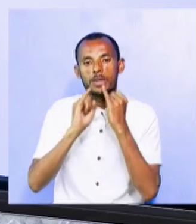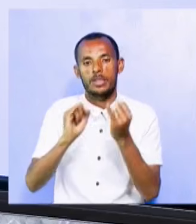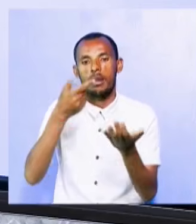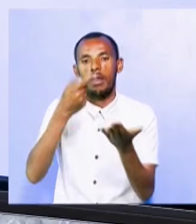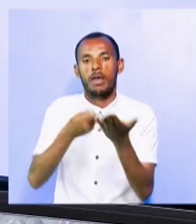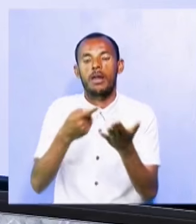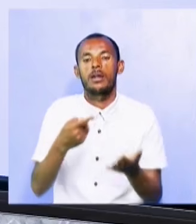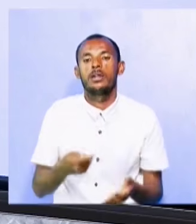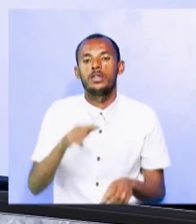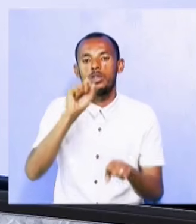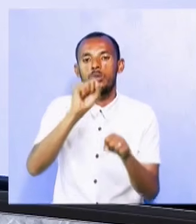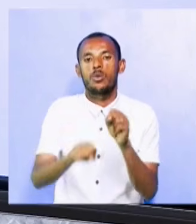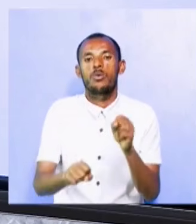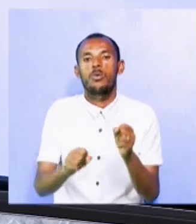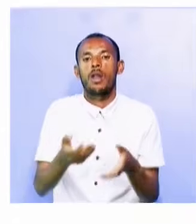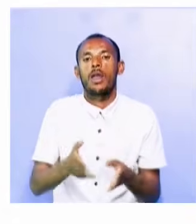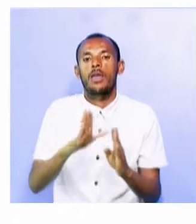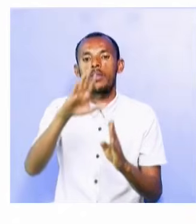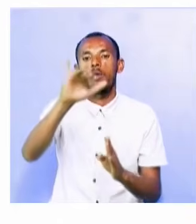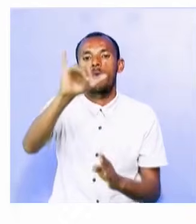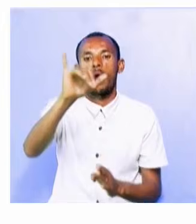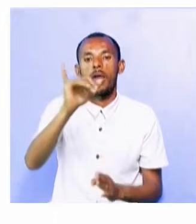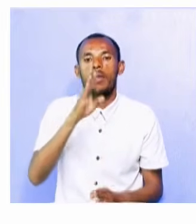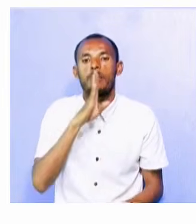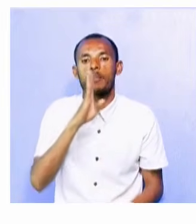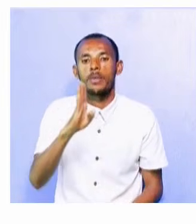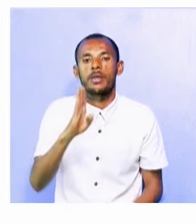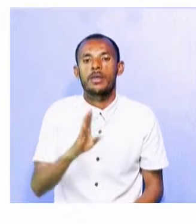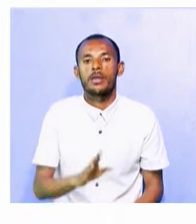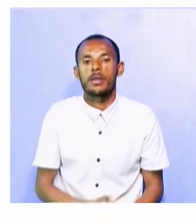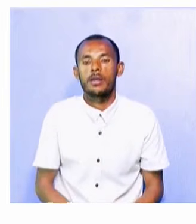here. So let y be